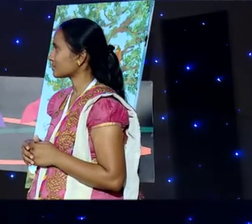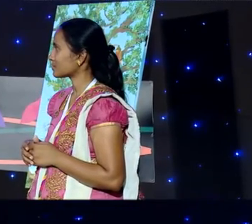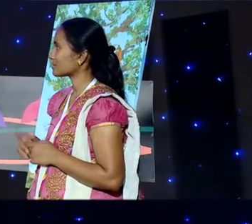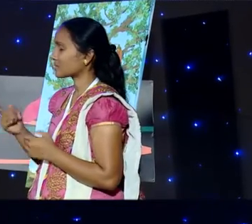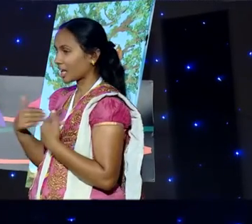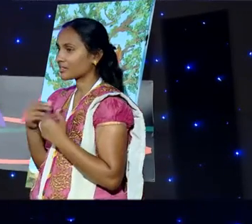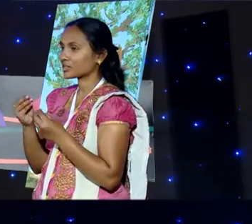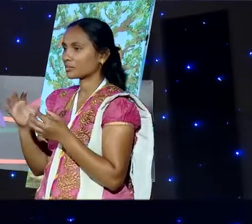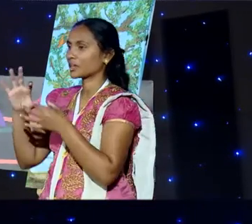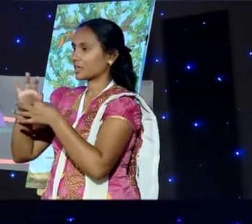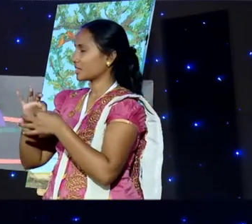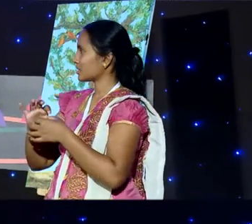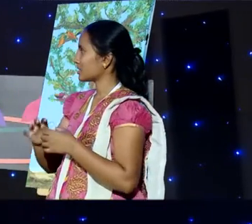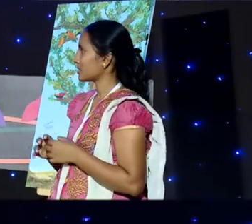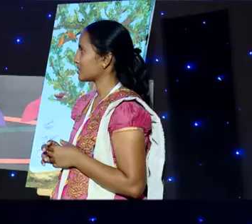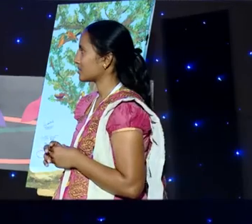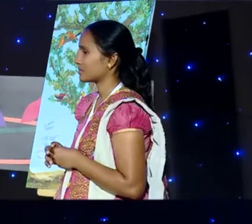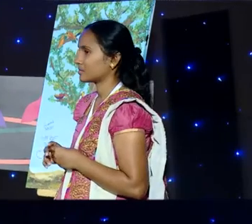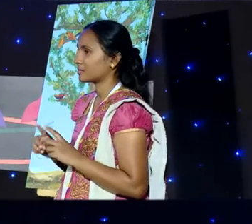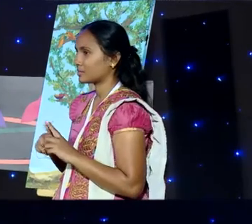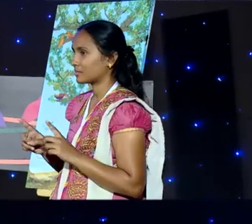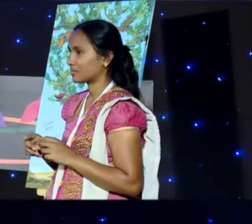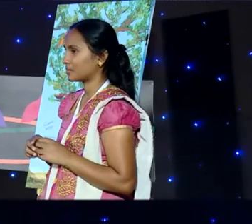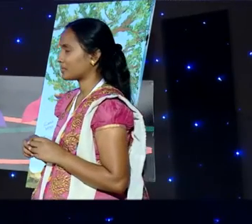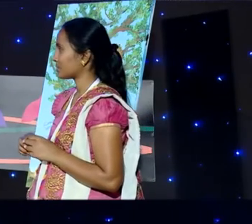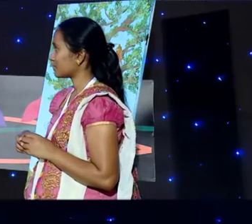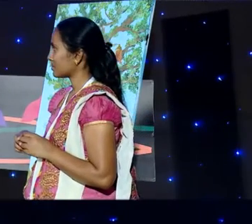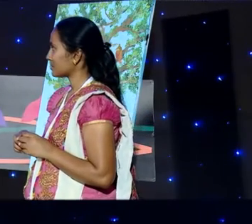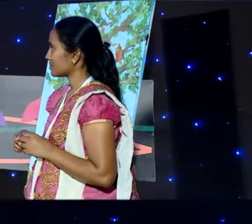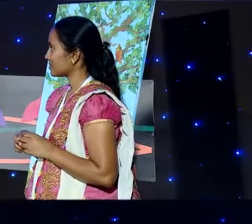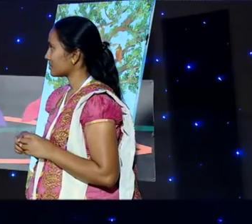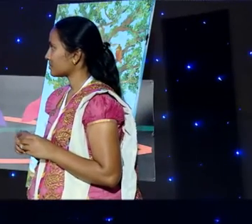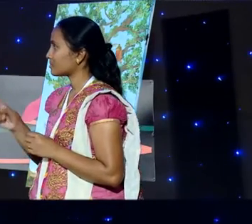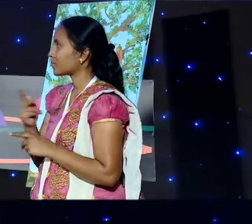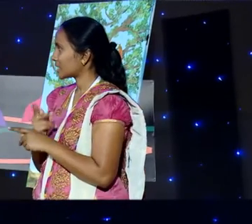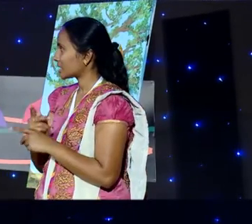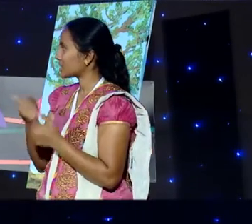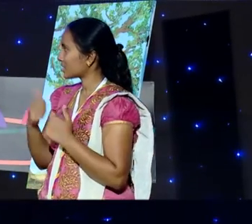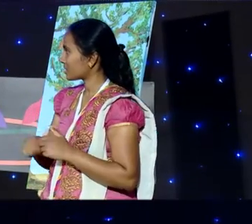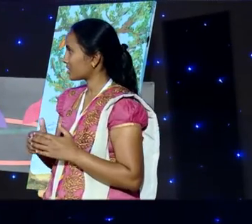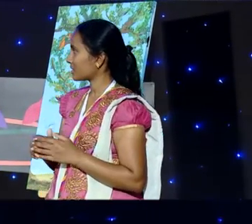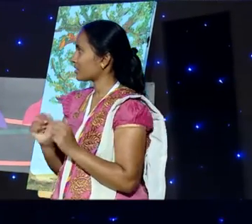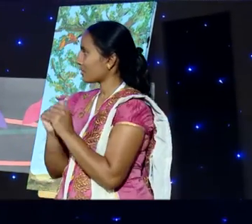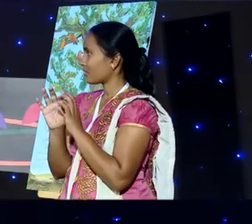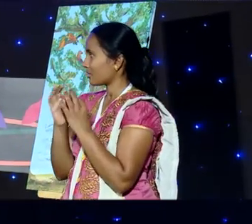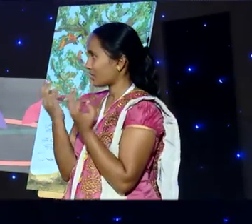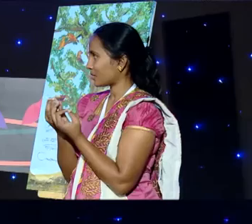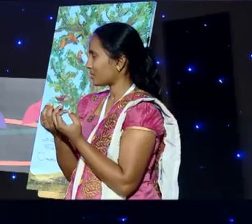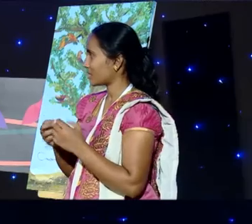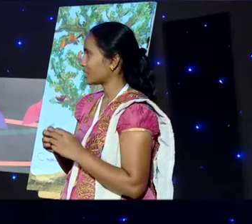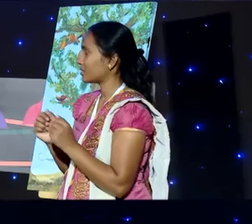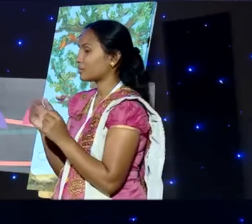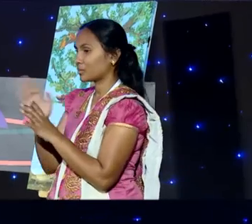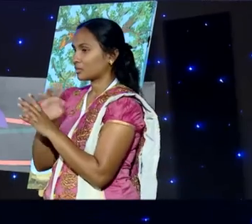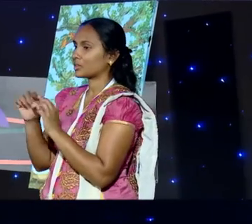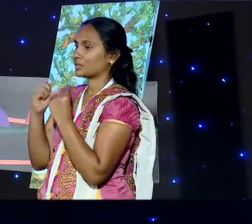connection. But now it's a holy tulsi plant, so you can't throw that away. You have to take care of it. And in taking care of it, the family starts coming together.